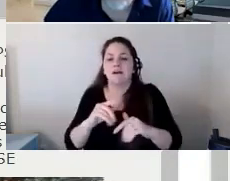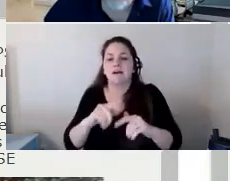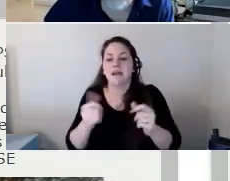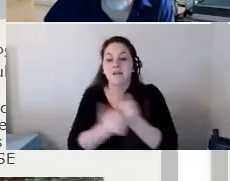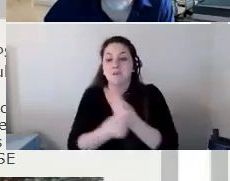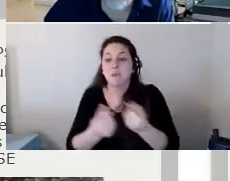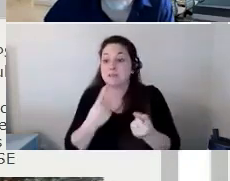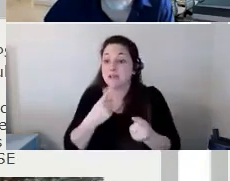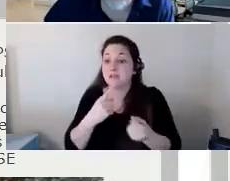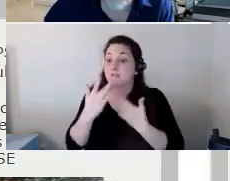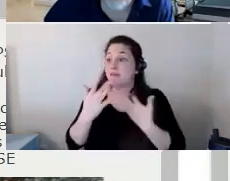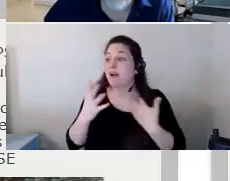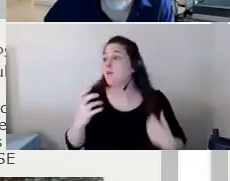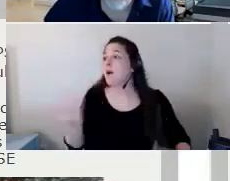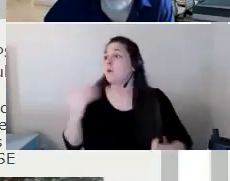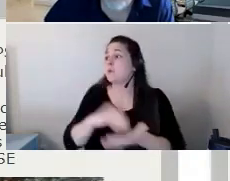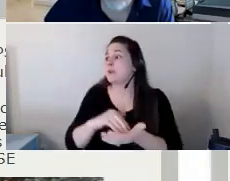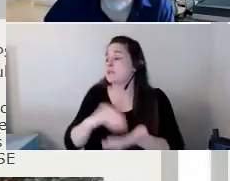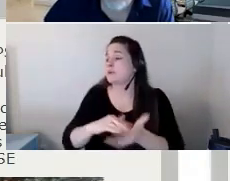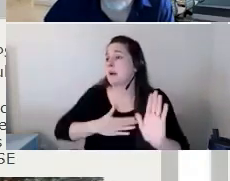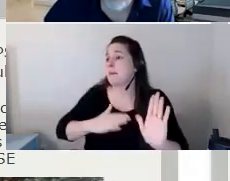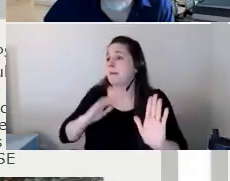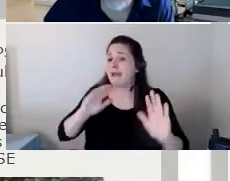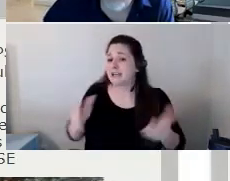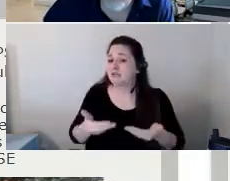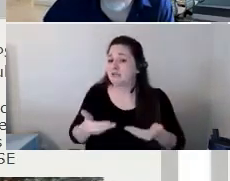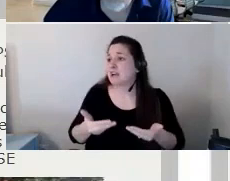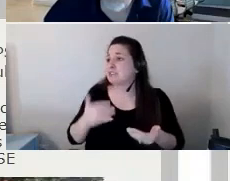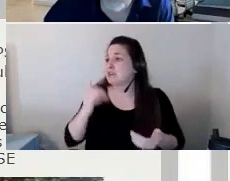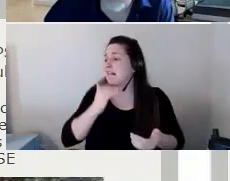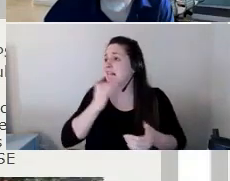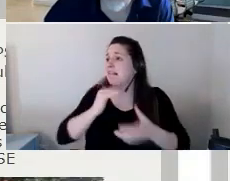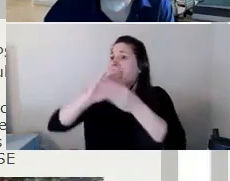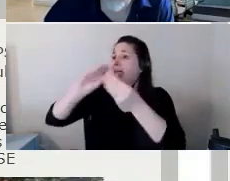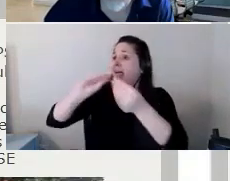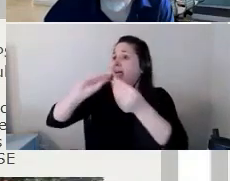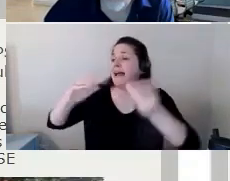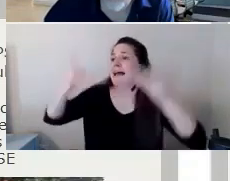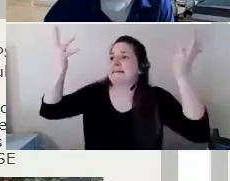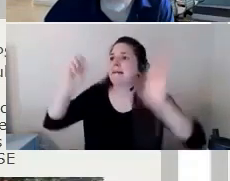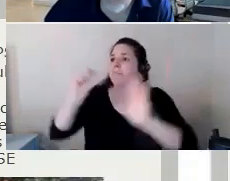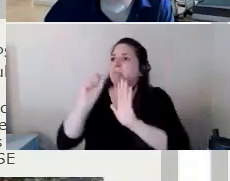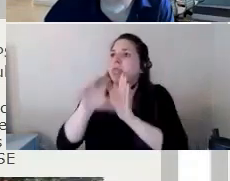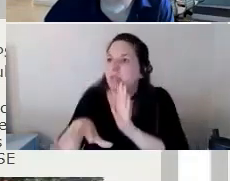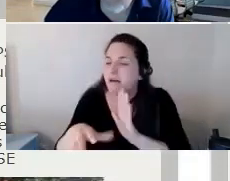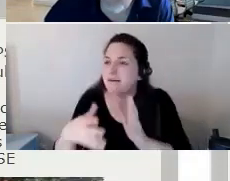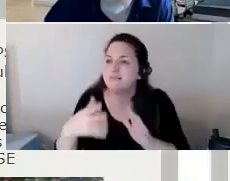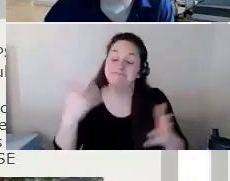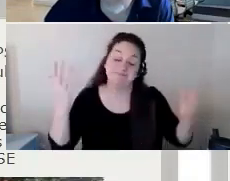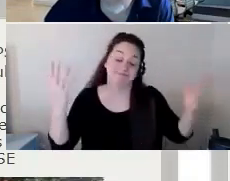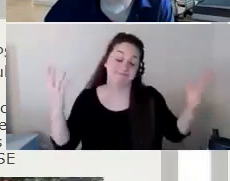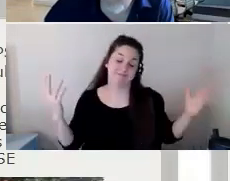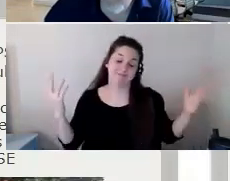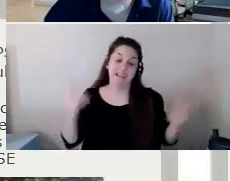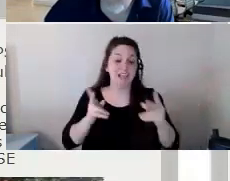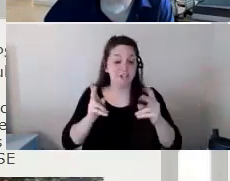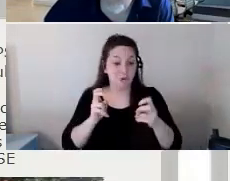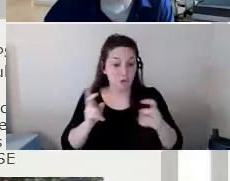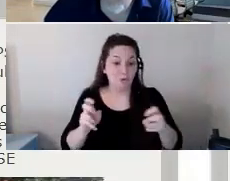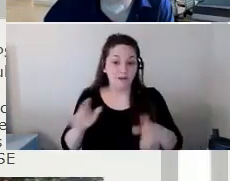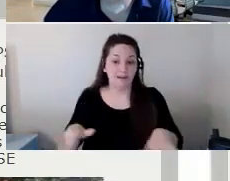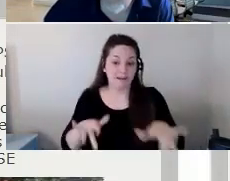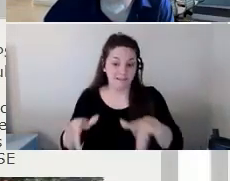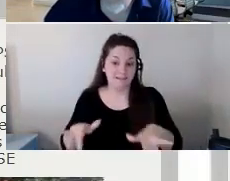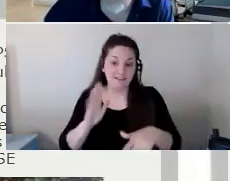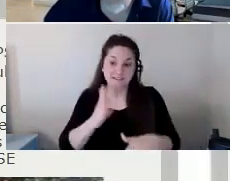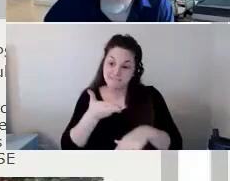do a redo of maybe my introduction here. Whatever I said, and, you know, that's the way it is. This is going to be available, you